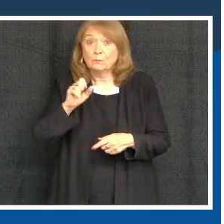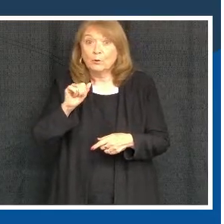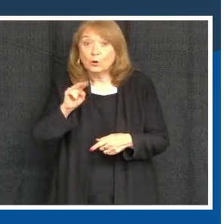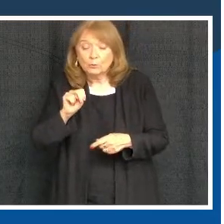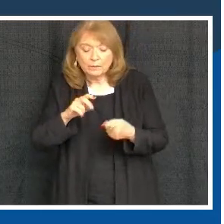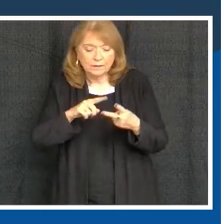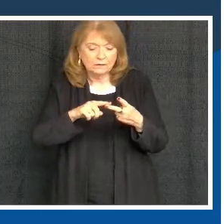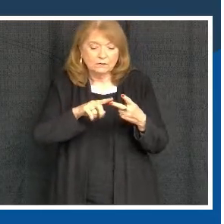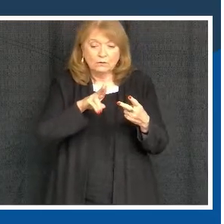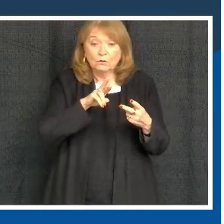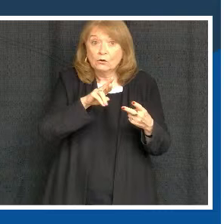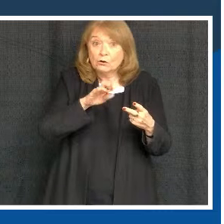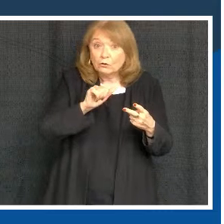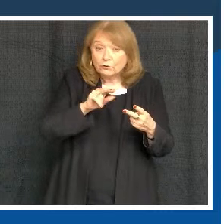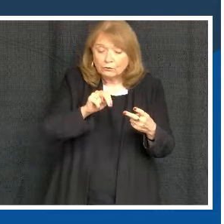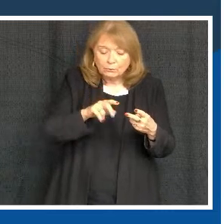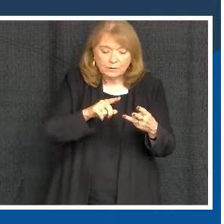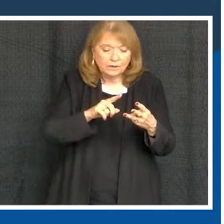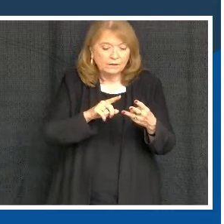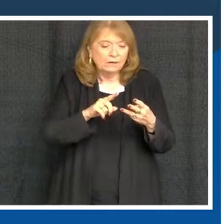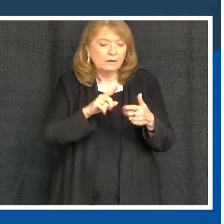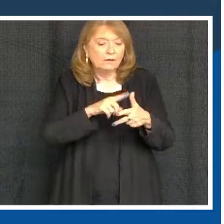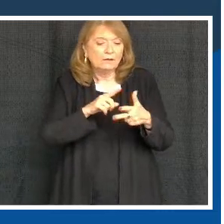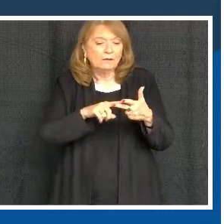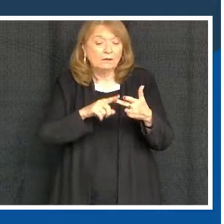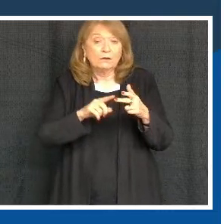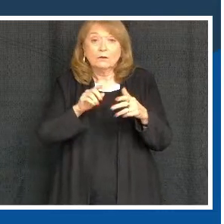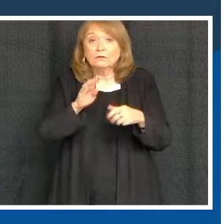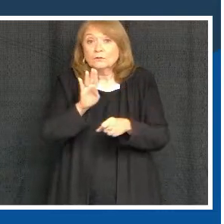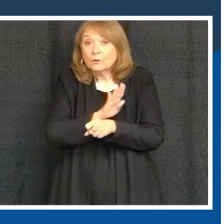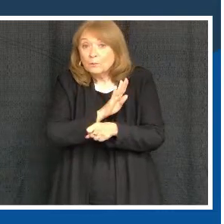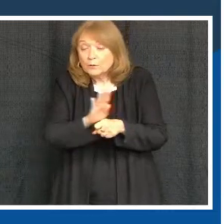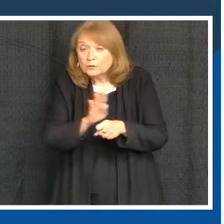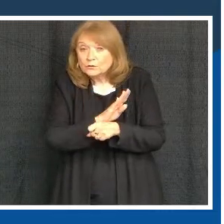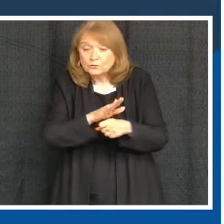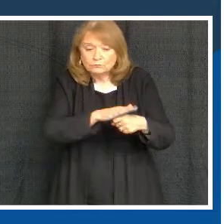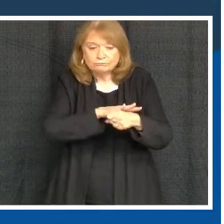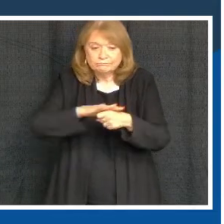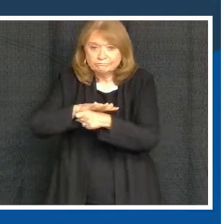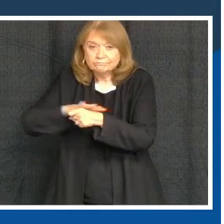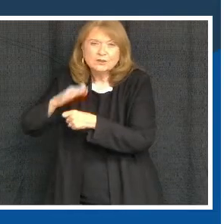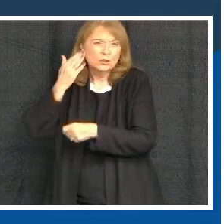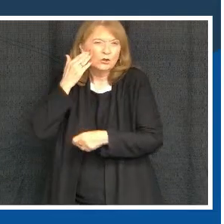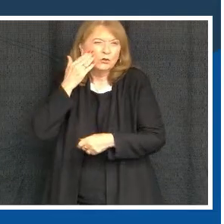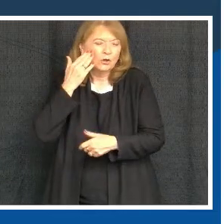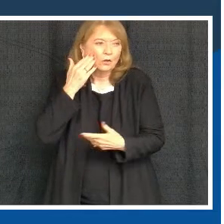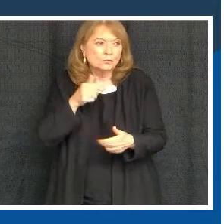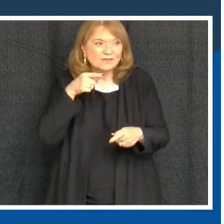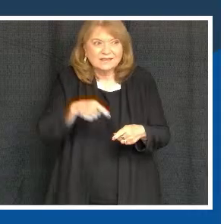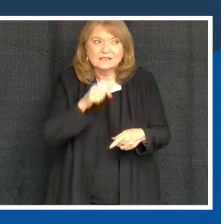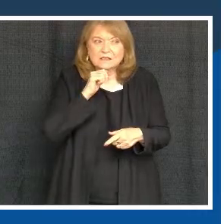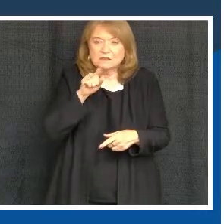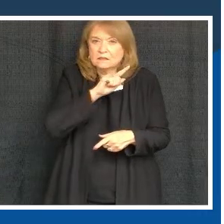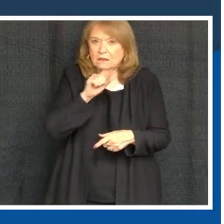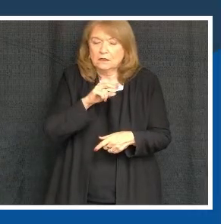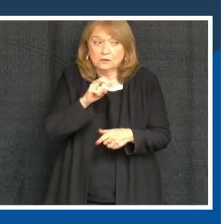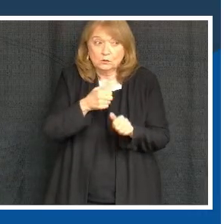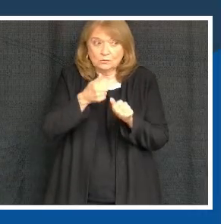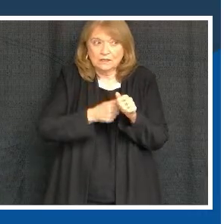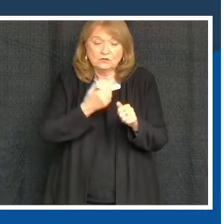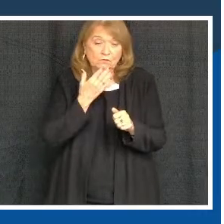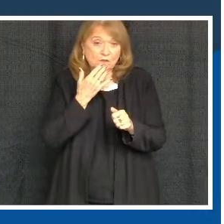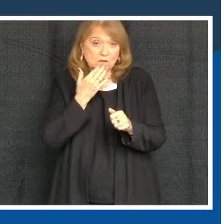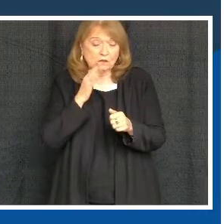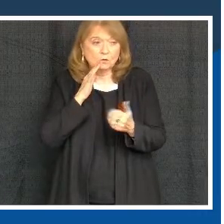neighborhood, this is a corridor commercial neighborhood, this gives you the idea. So this isn't a zone. Each of these colors is a mix